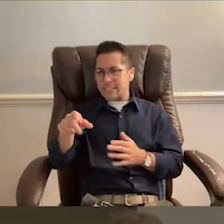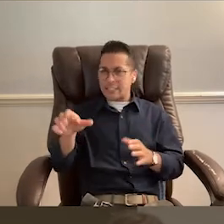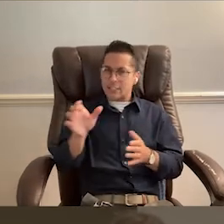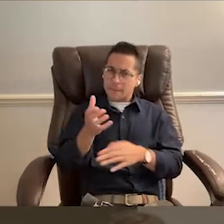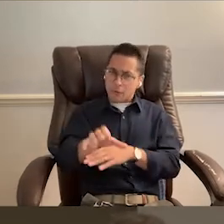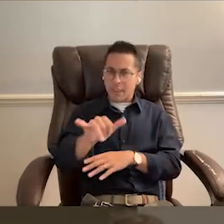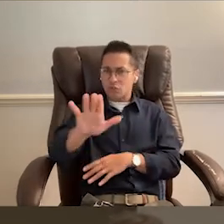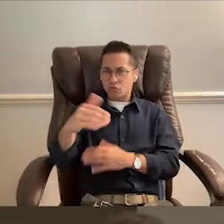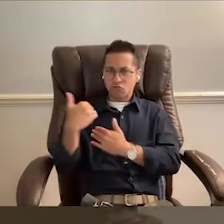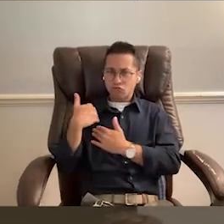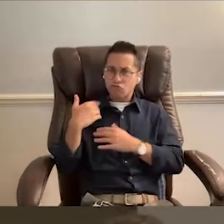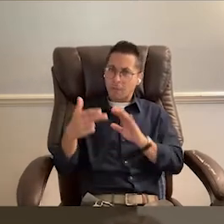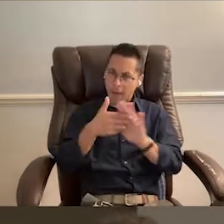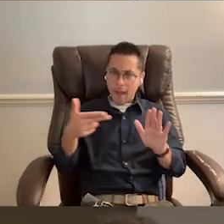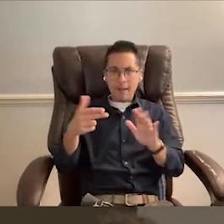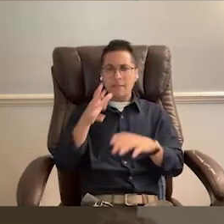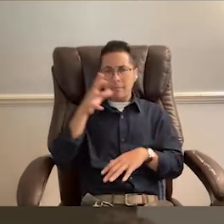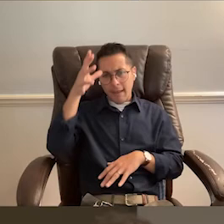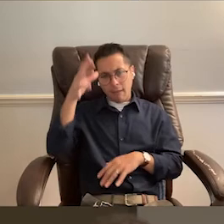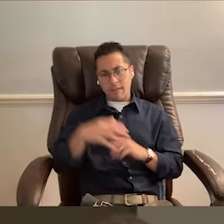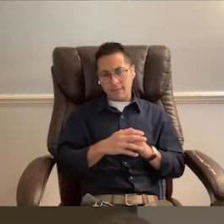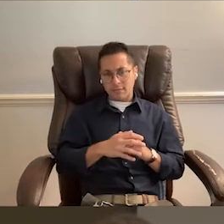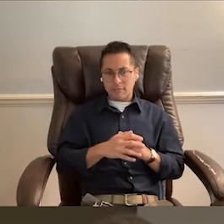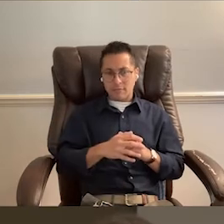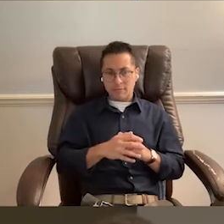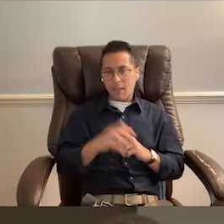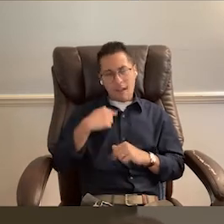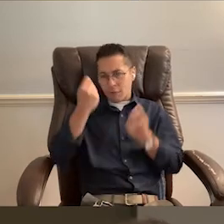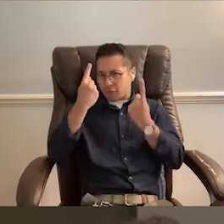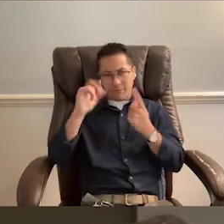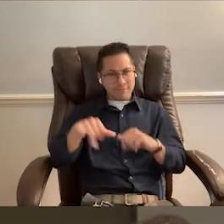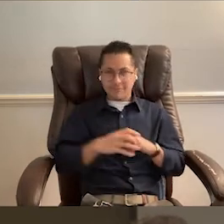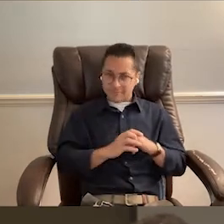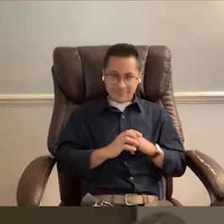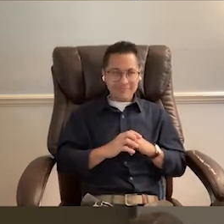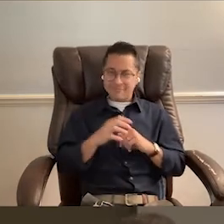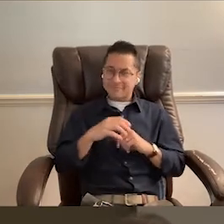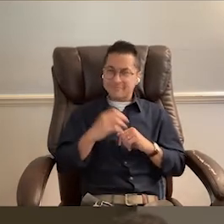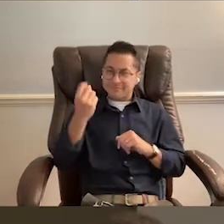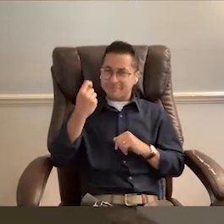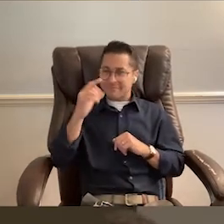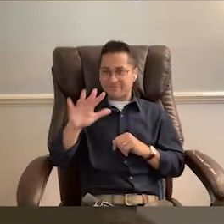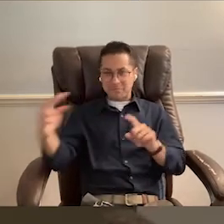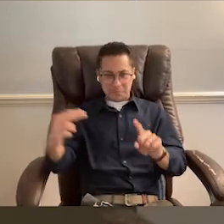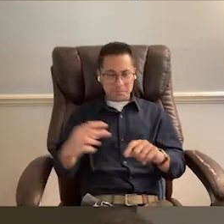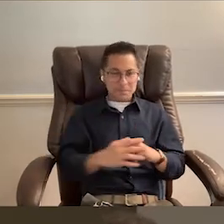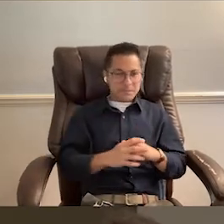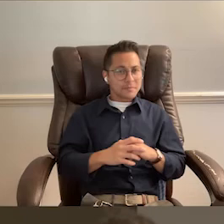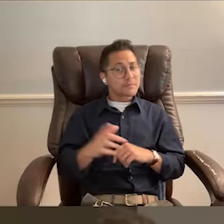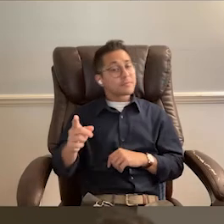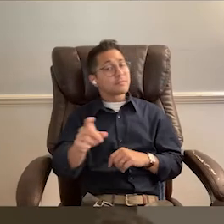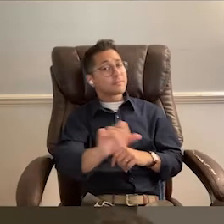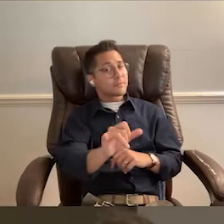definitely that was a good thing, because you need to push sometimes. That's your job as a parent. You do what you know is right for your child.